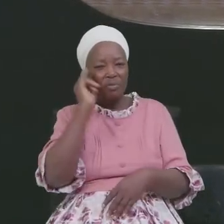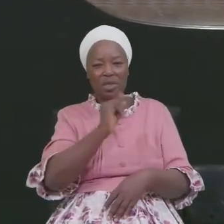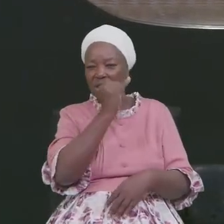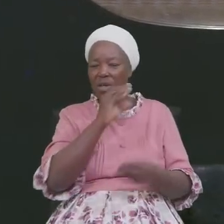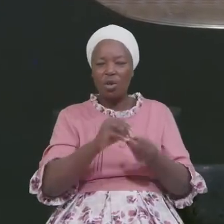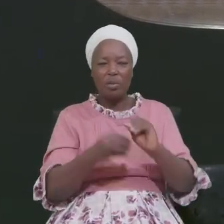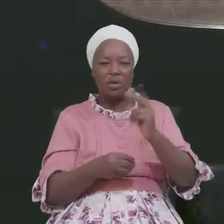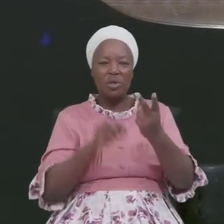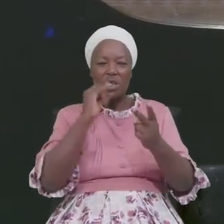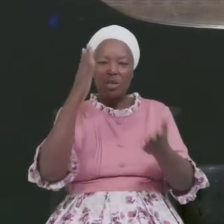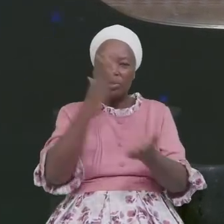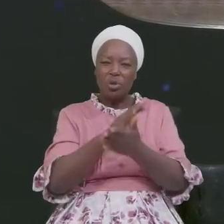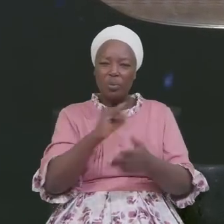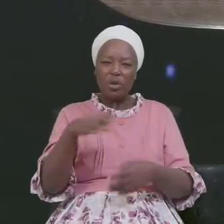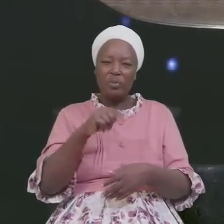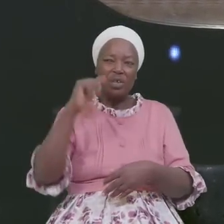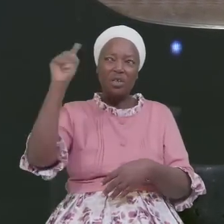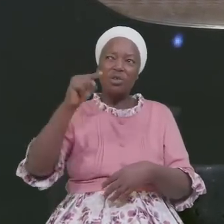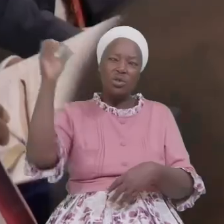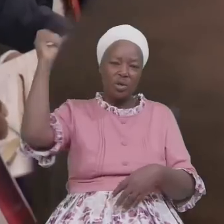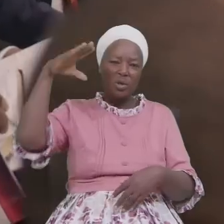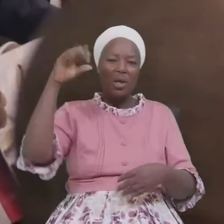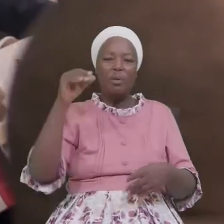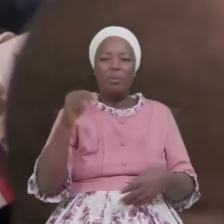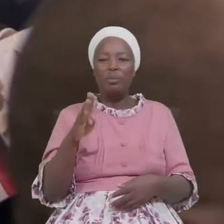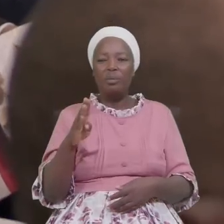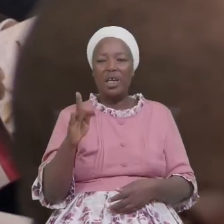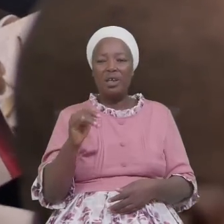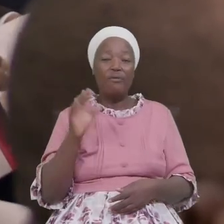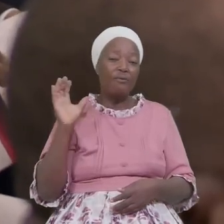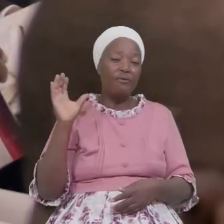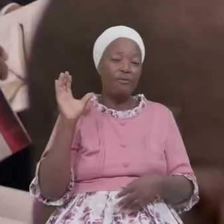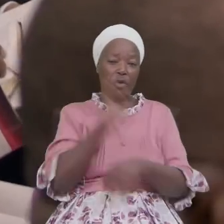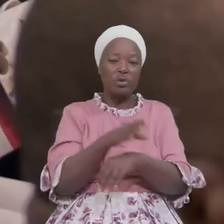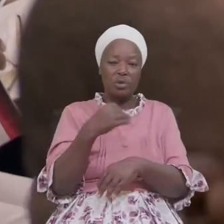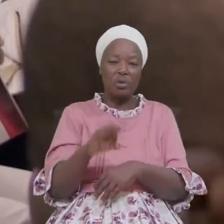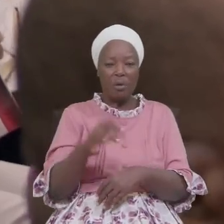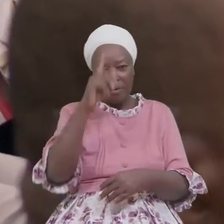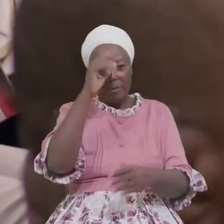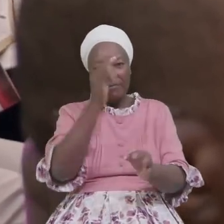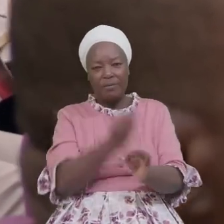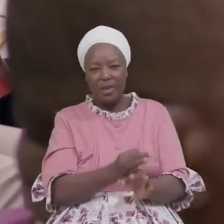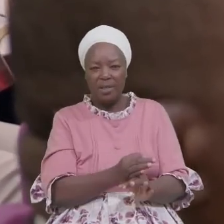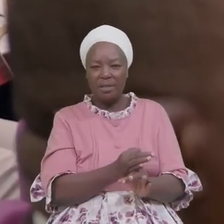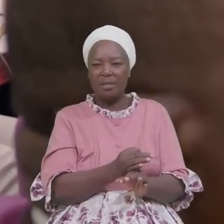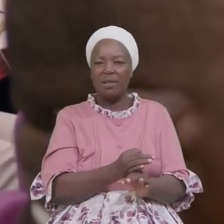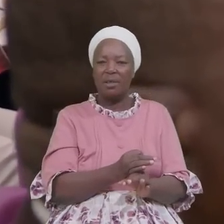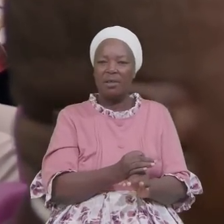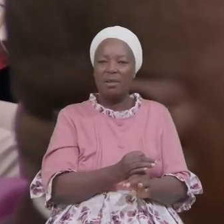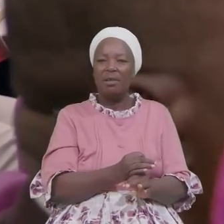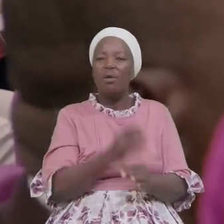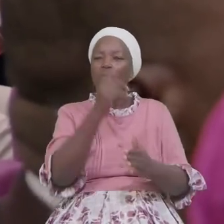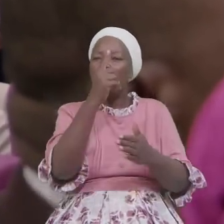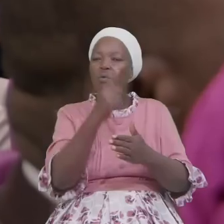the stopping of the sun by the force of faith. What